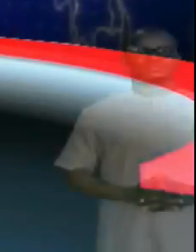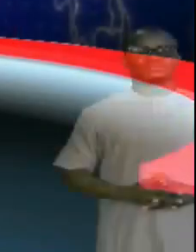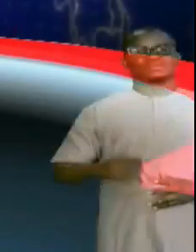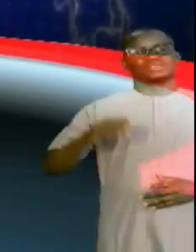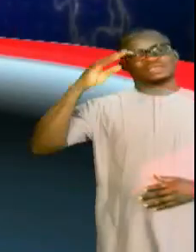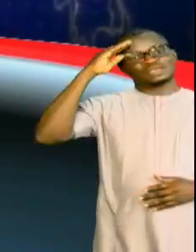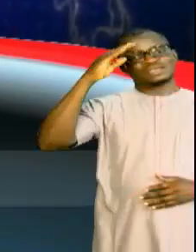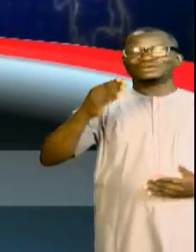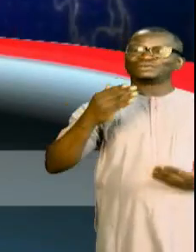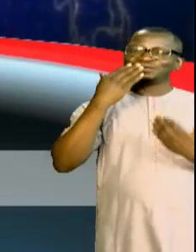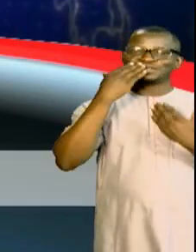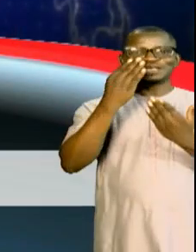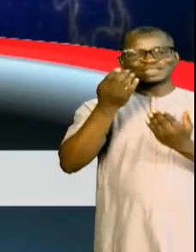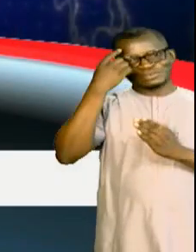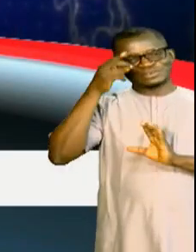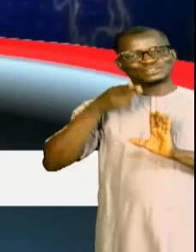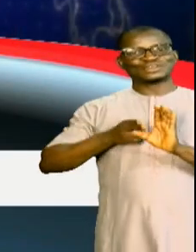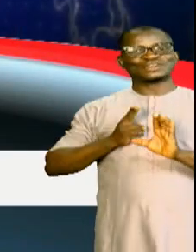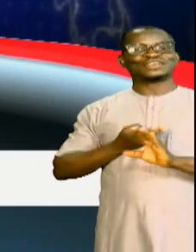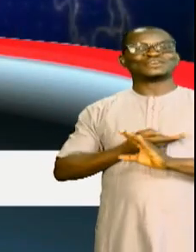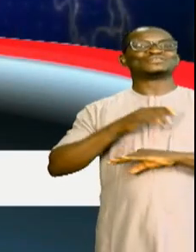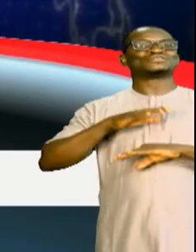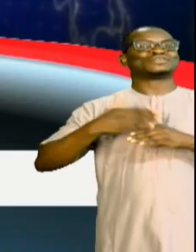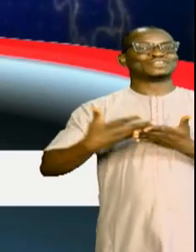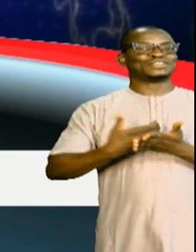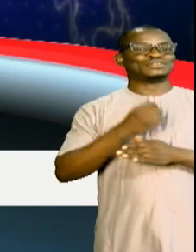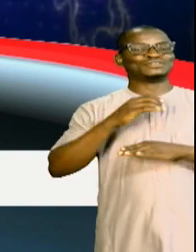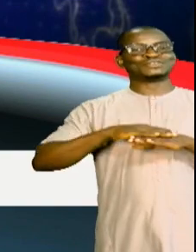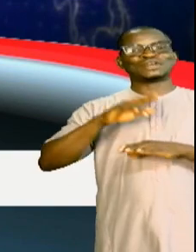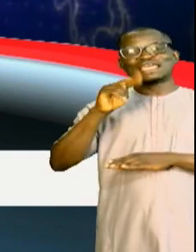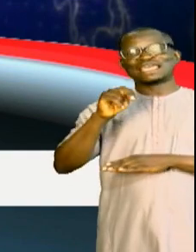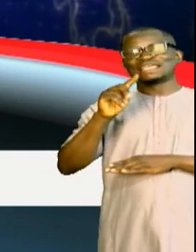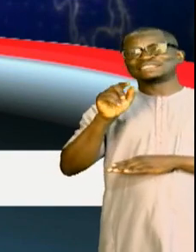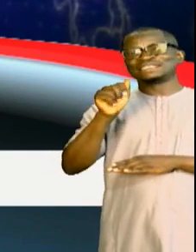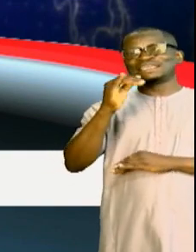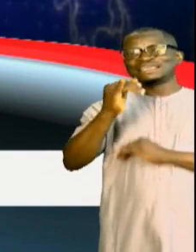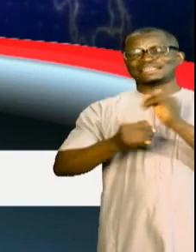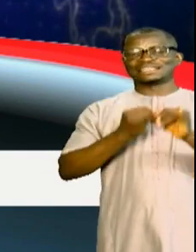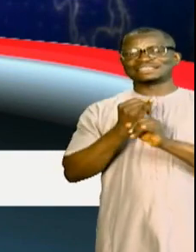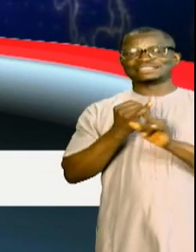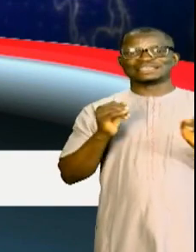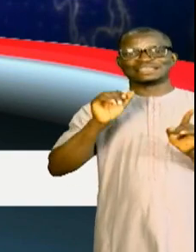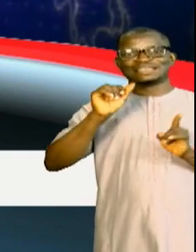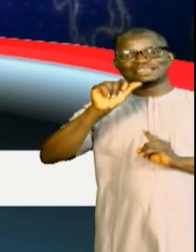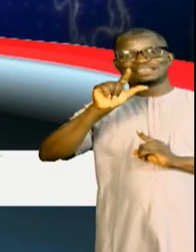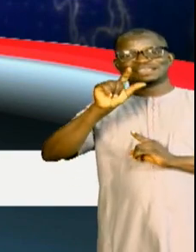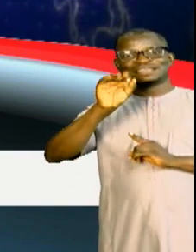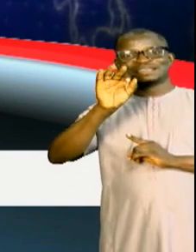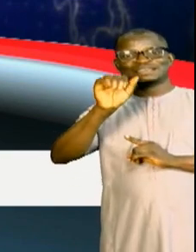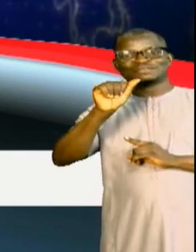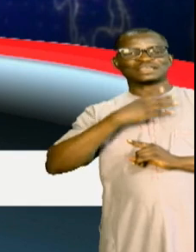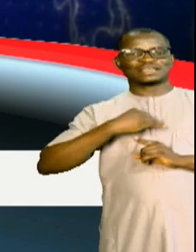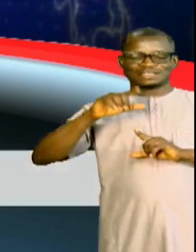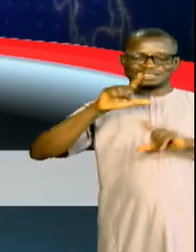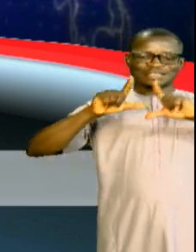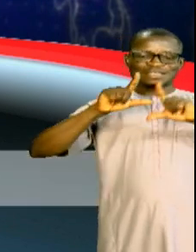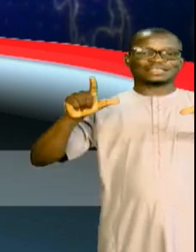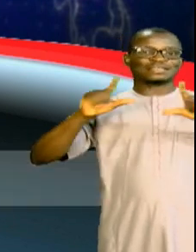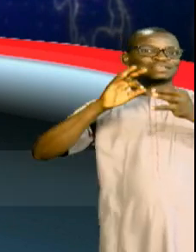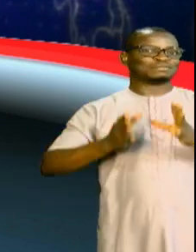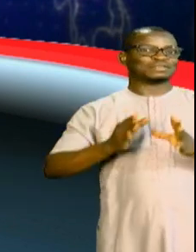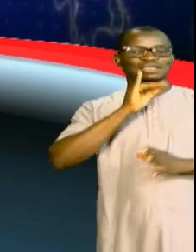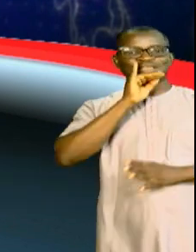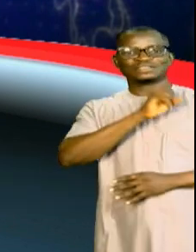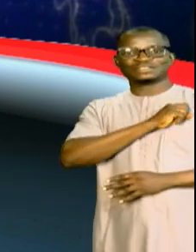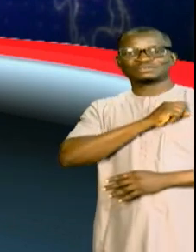Hello and thank you for joining us on the news on NTA International. I am Charles Alpha. Our sign language interpreter is Shegun